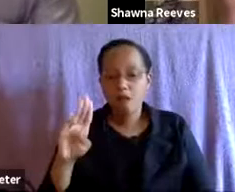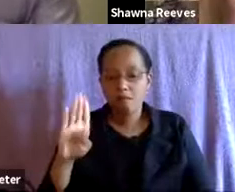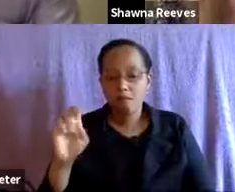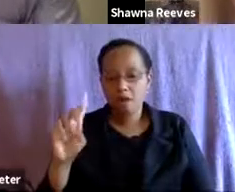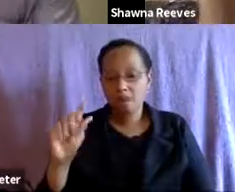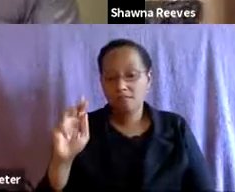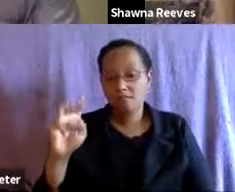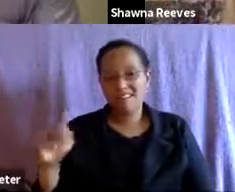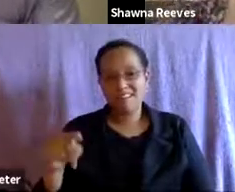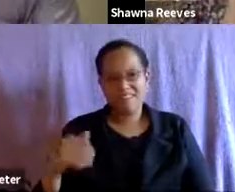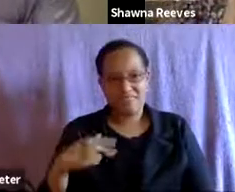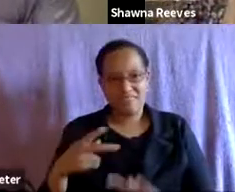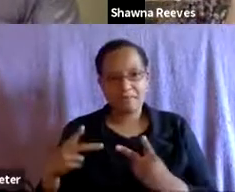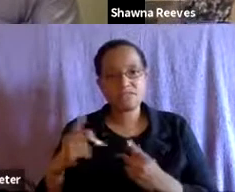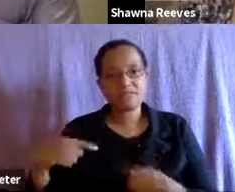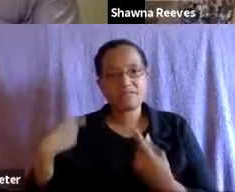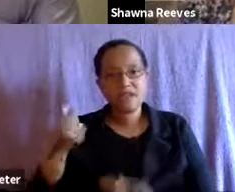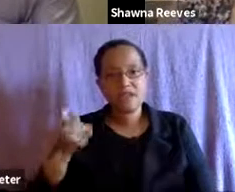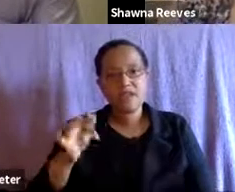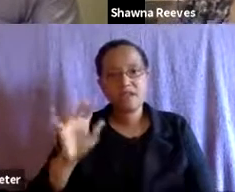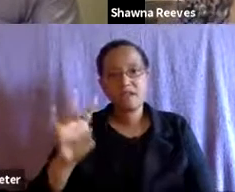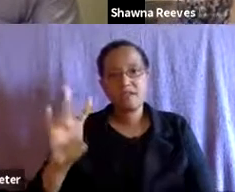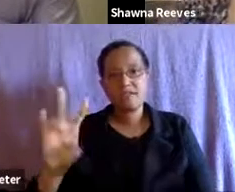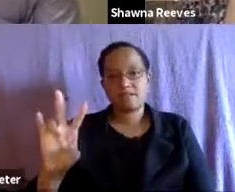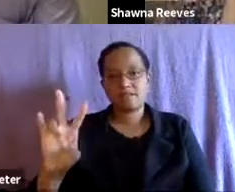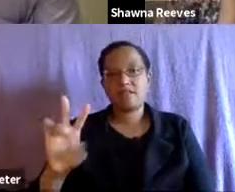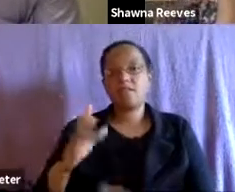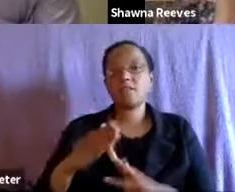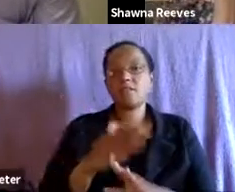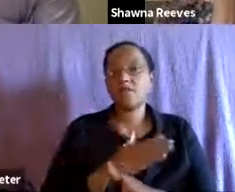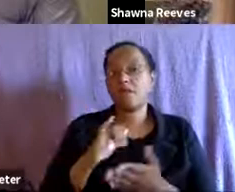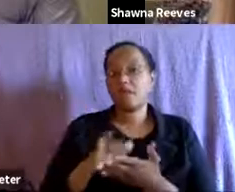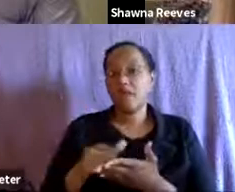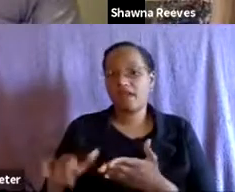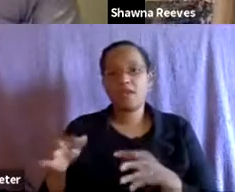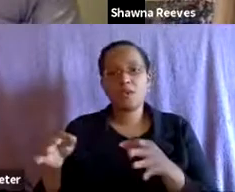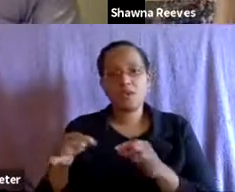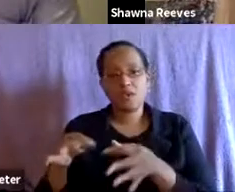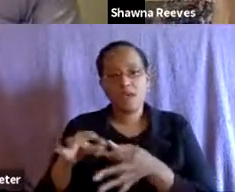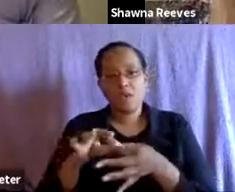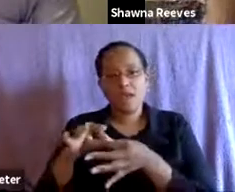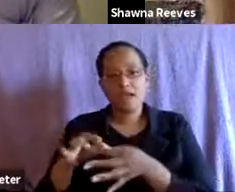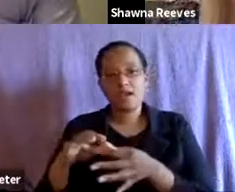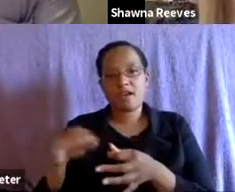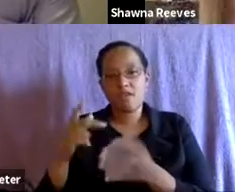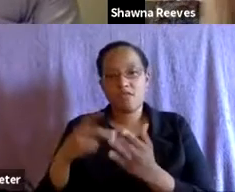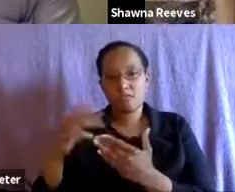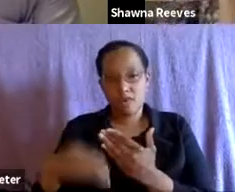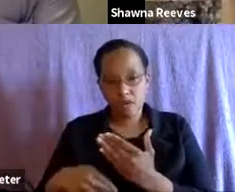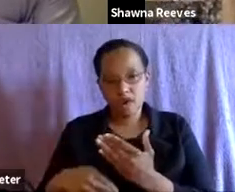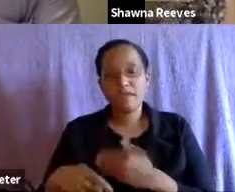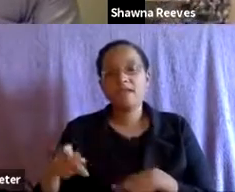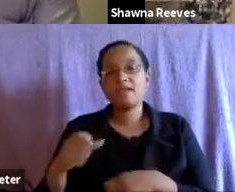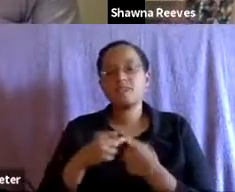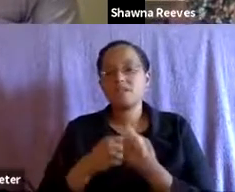for investigating abuse allegations in San Francisco in long-term care facilities. He is San Francisco's long-term care ombudsman.